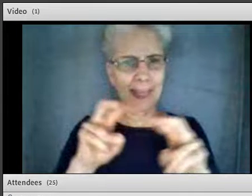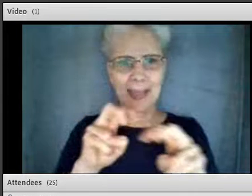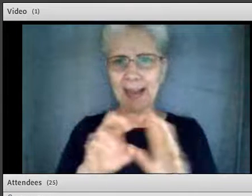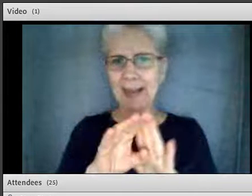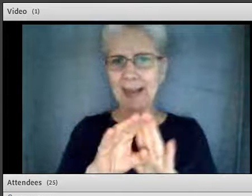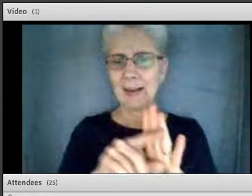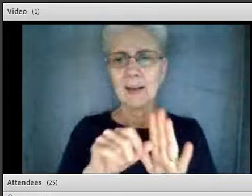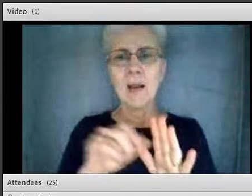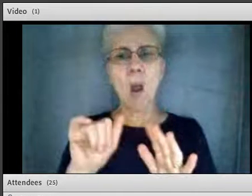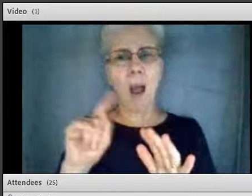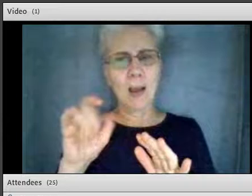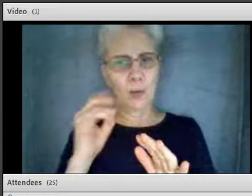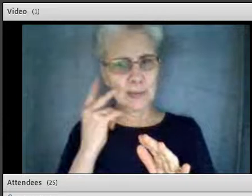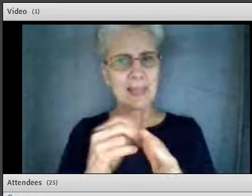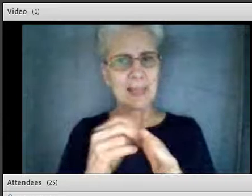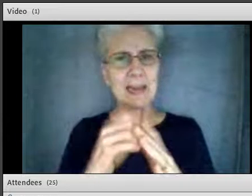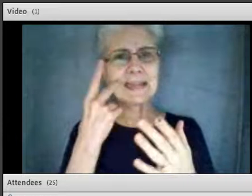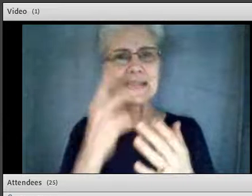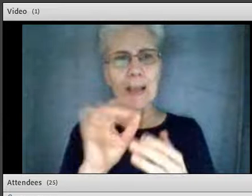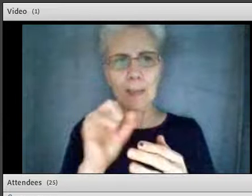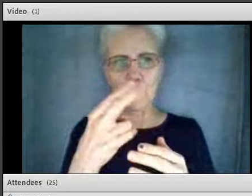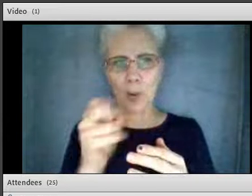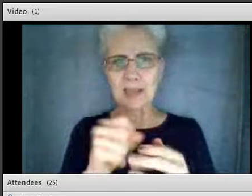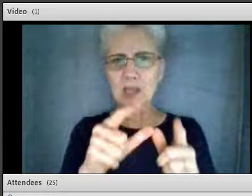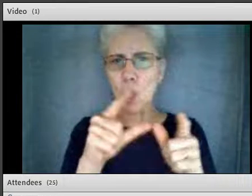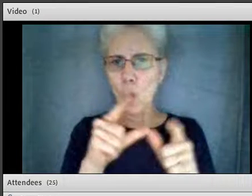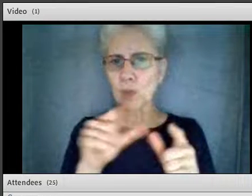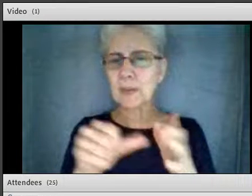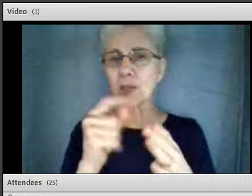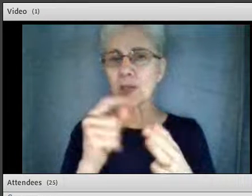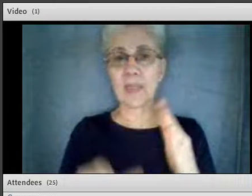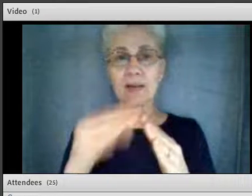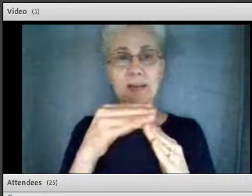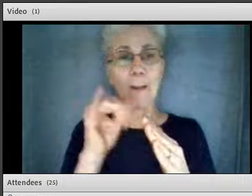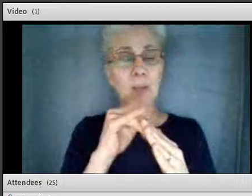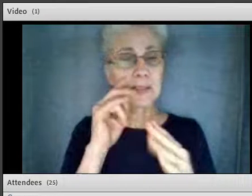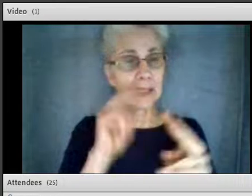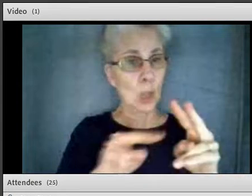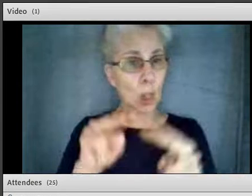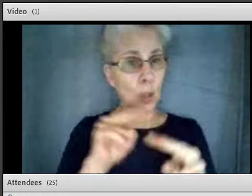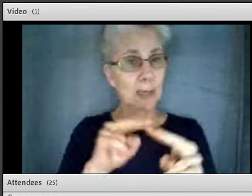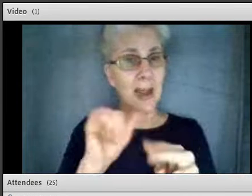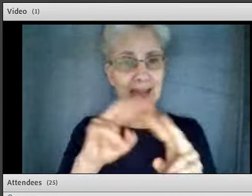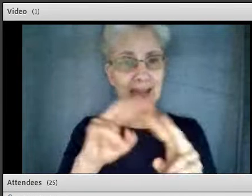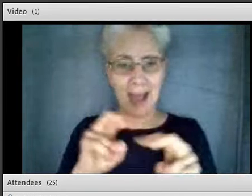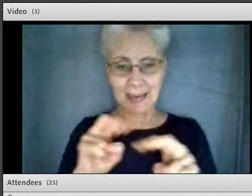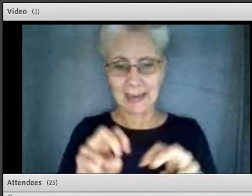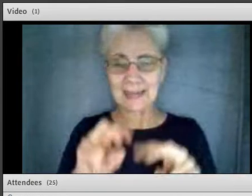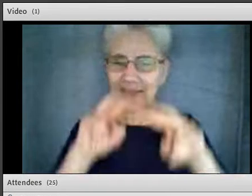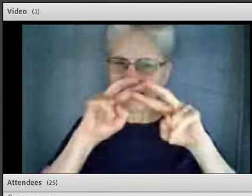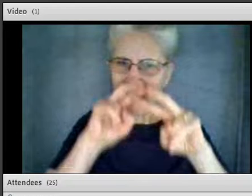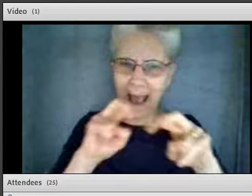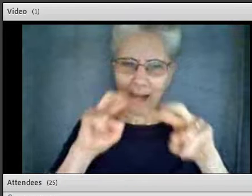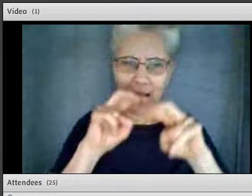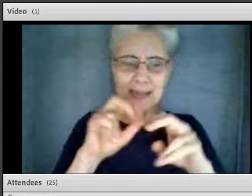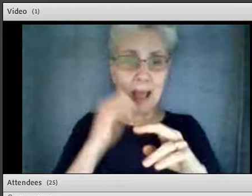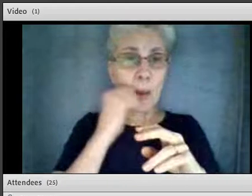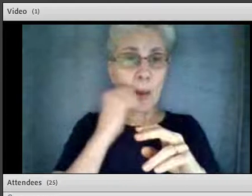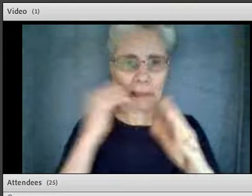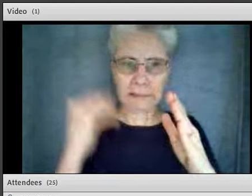the location page is one of the top pages. That's because he's looking at his analytics and he's analyzing that on a regular basis. What pages are